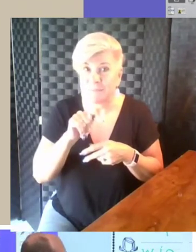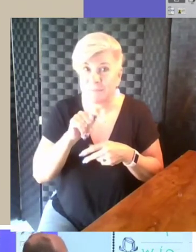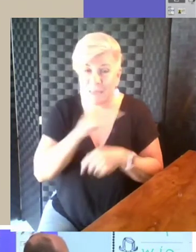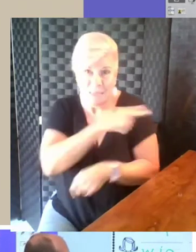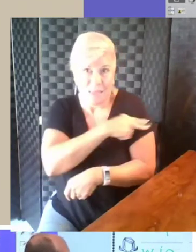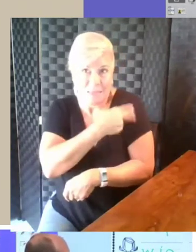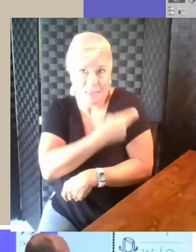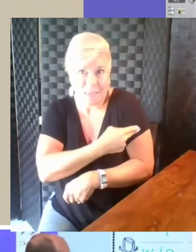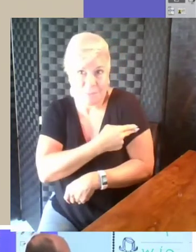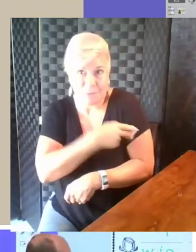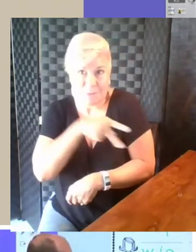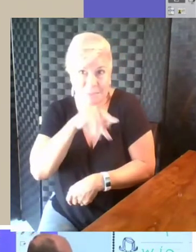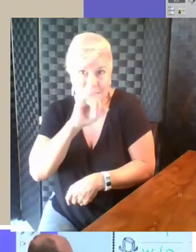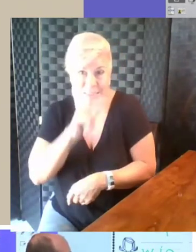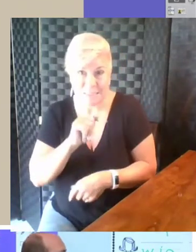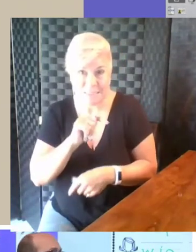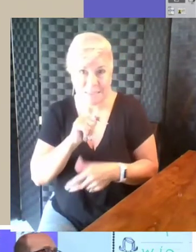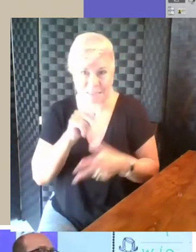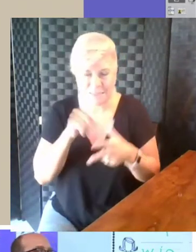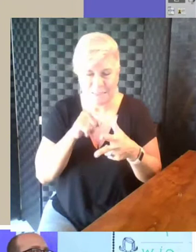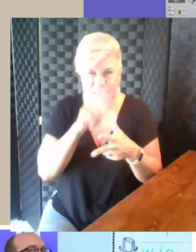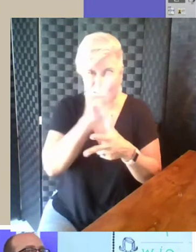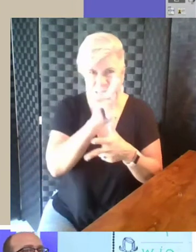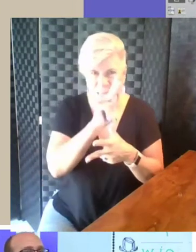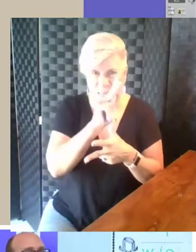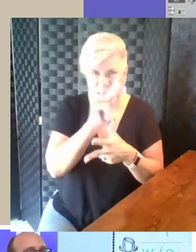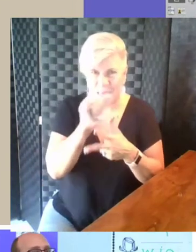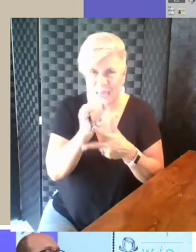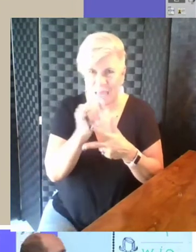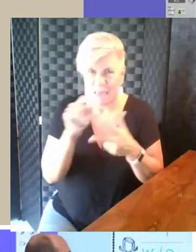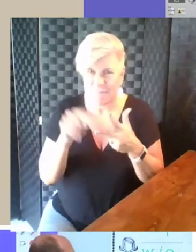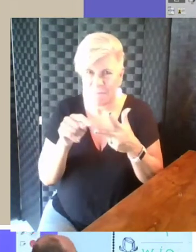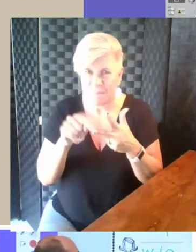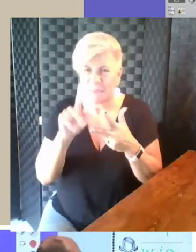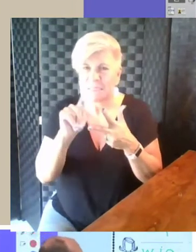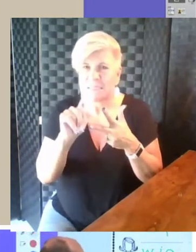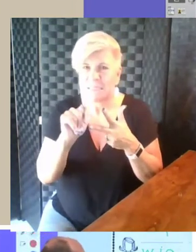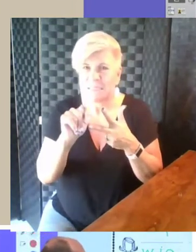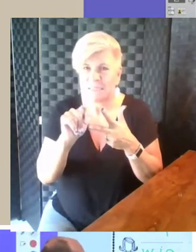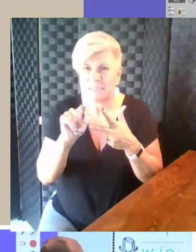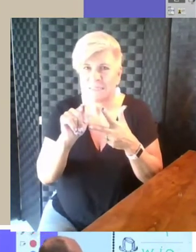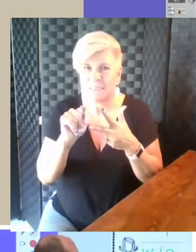The first consonant is K. What's the final consonant? T.